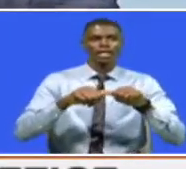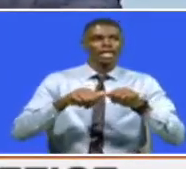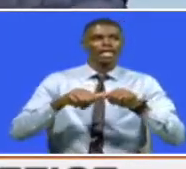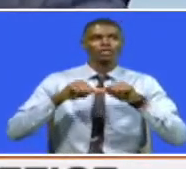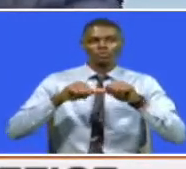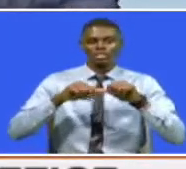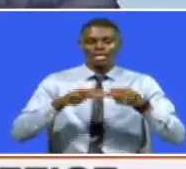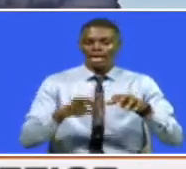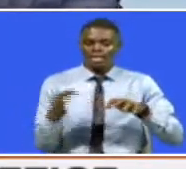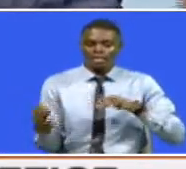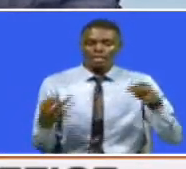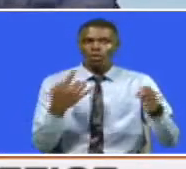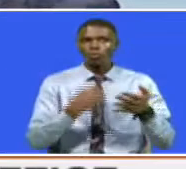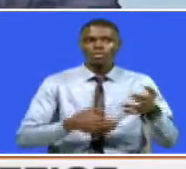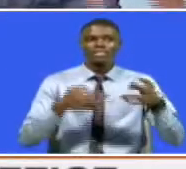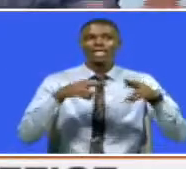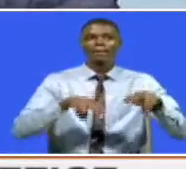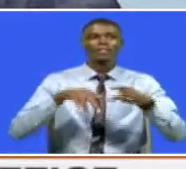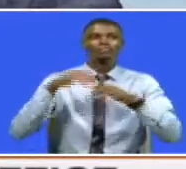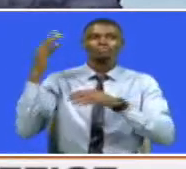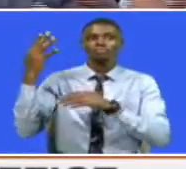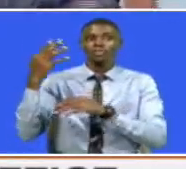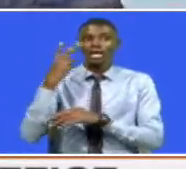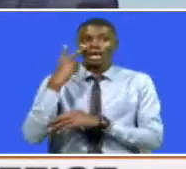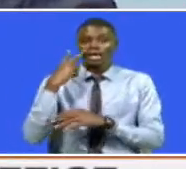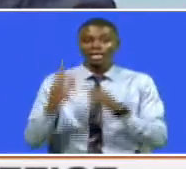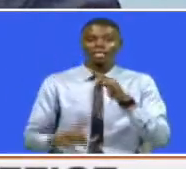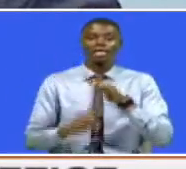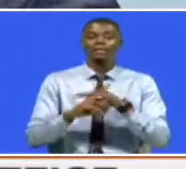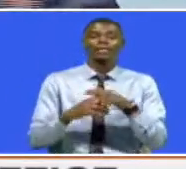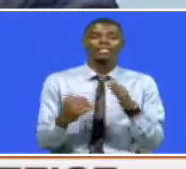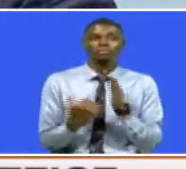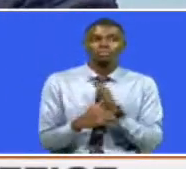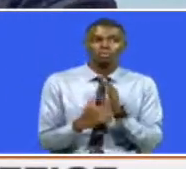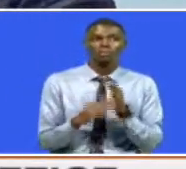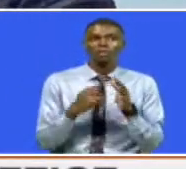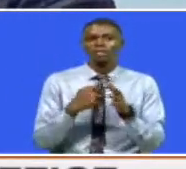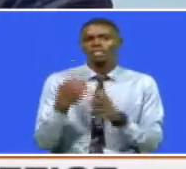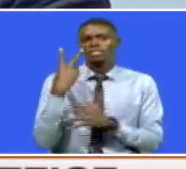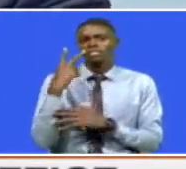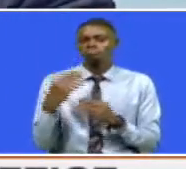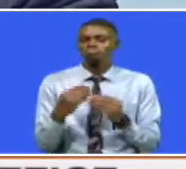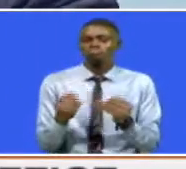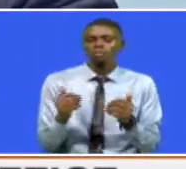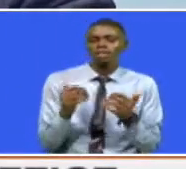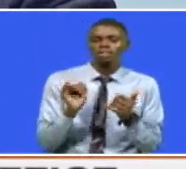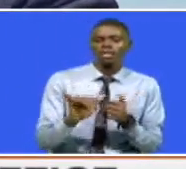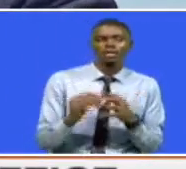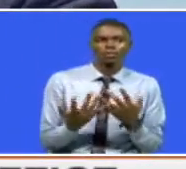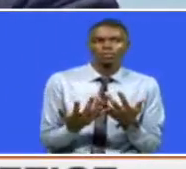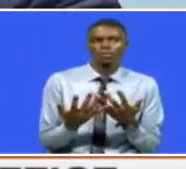what's happening in the operational environment, look at the emerging issues, and then see how to respond to them. That requires